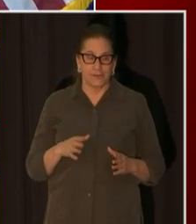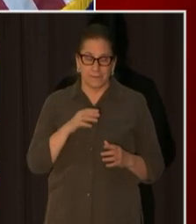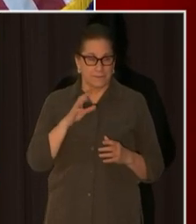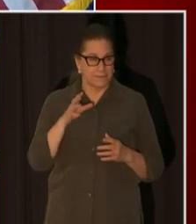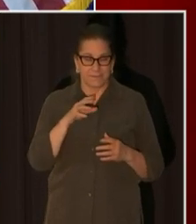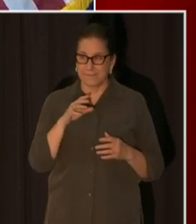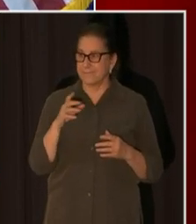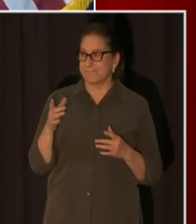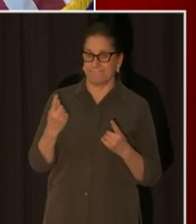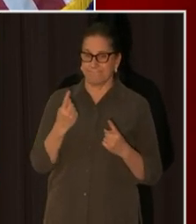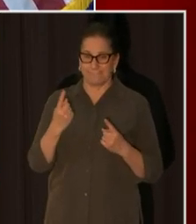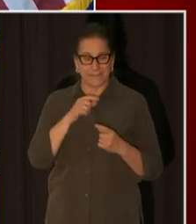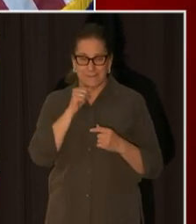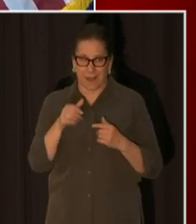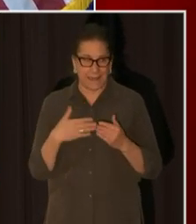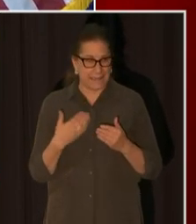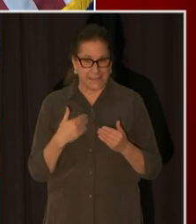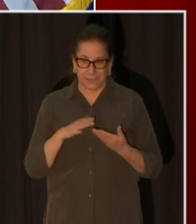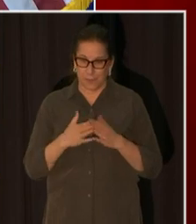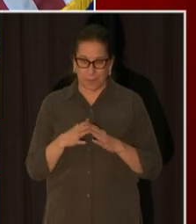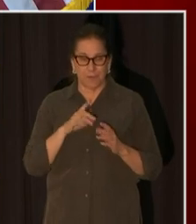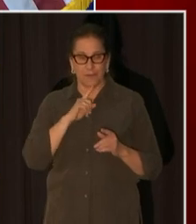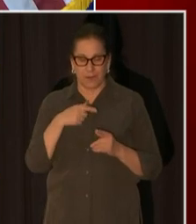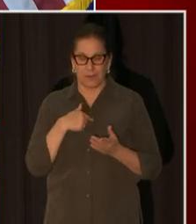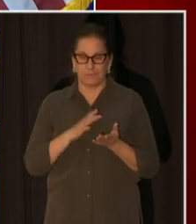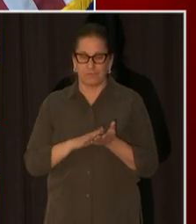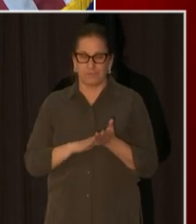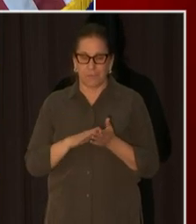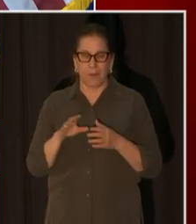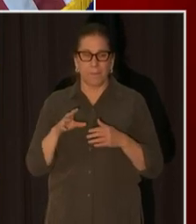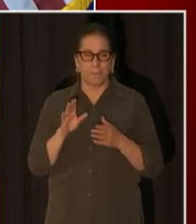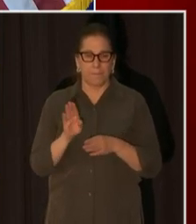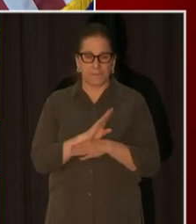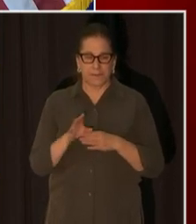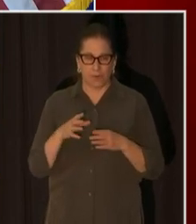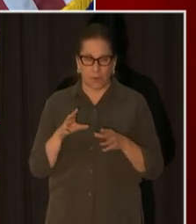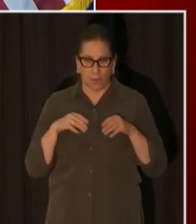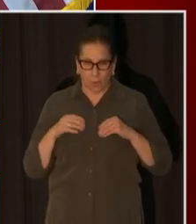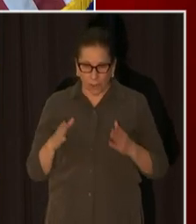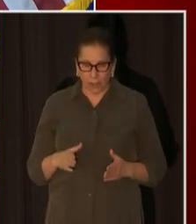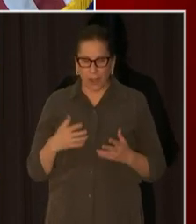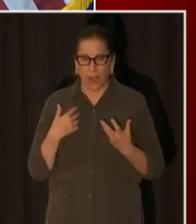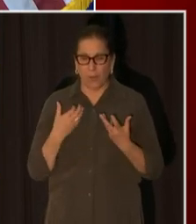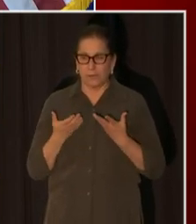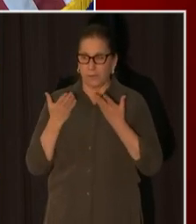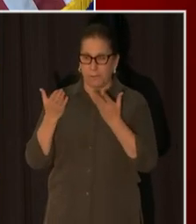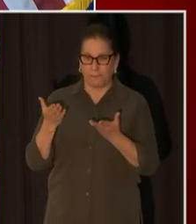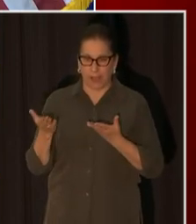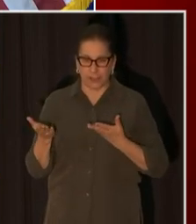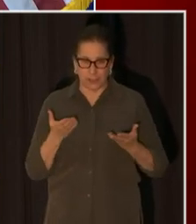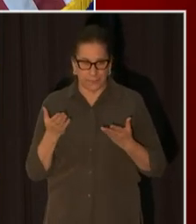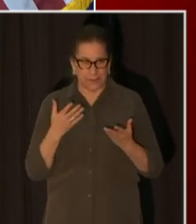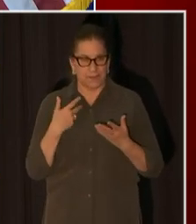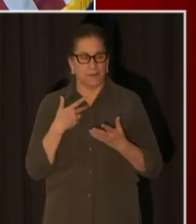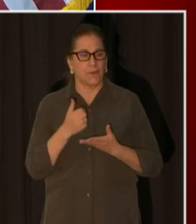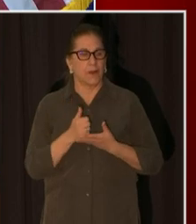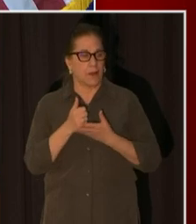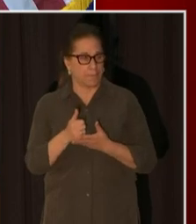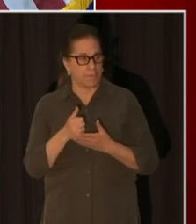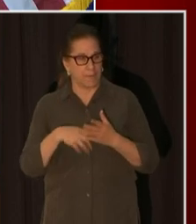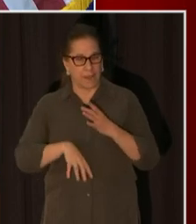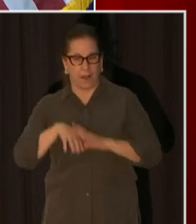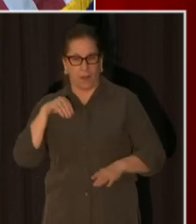People love knowing and certainty. And we are standing